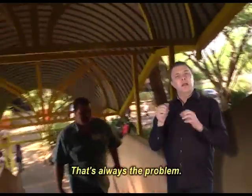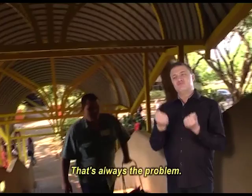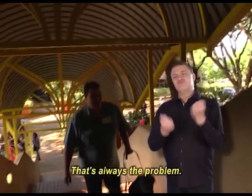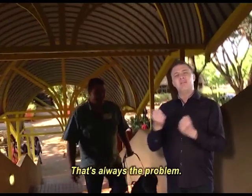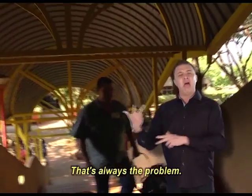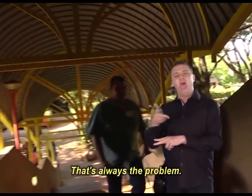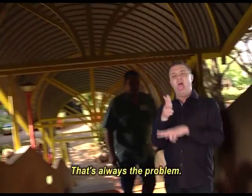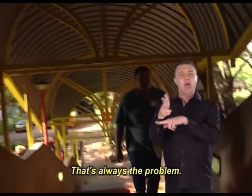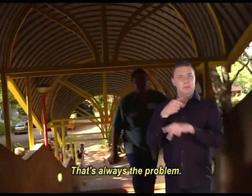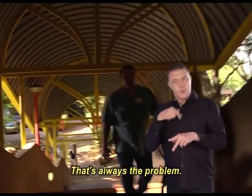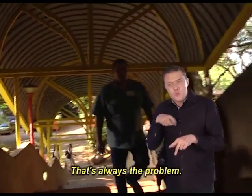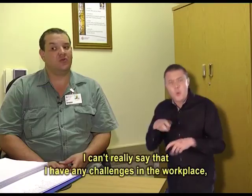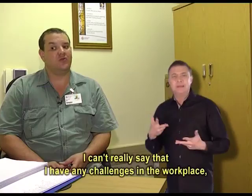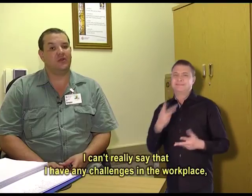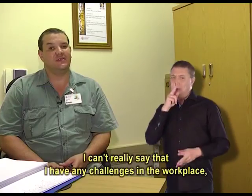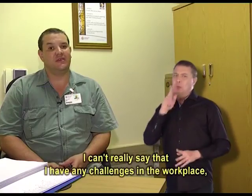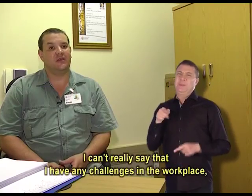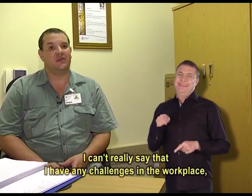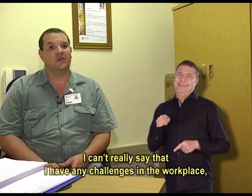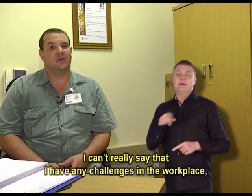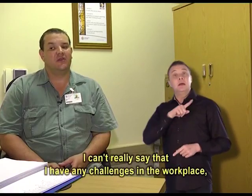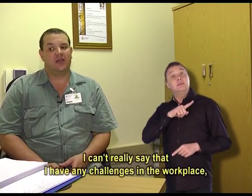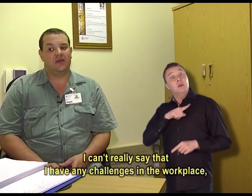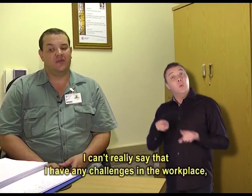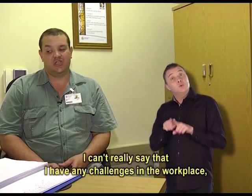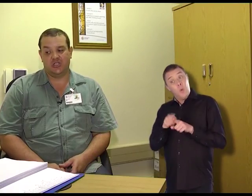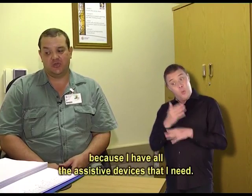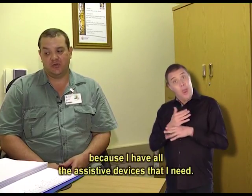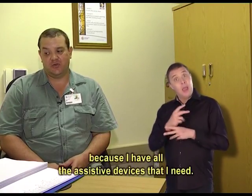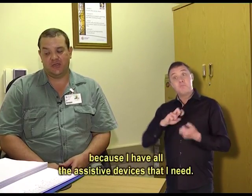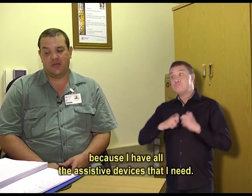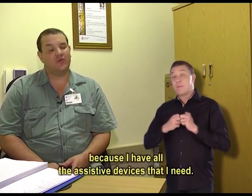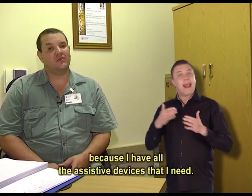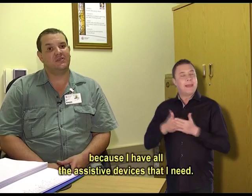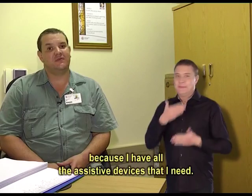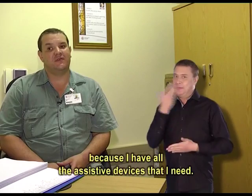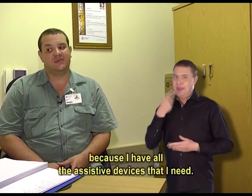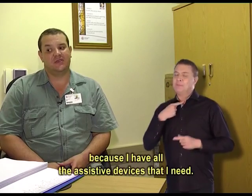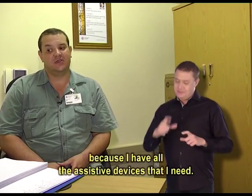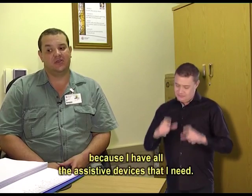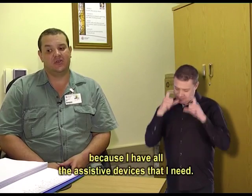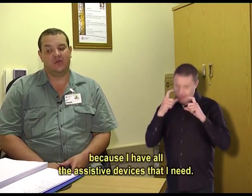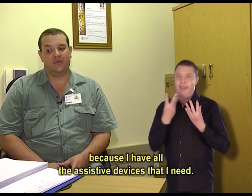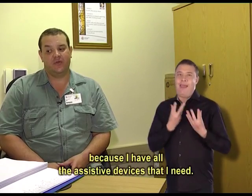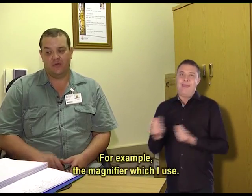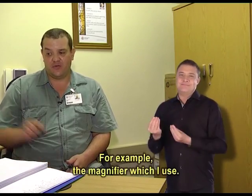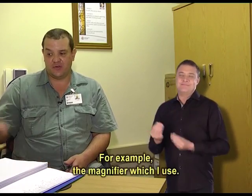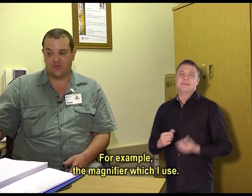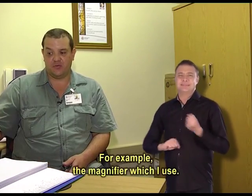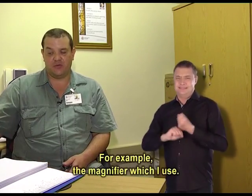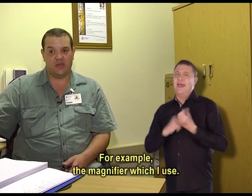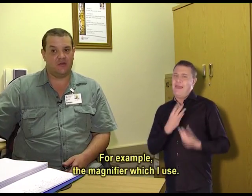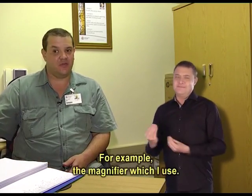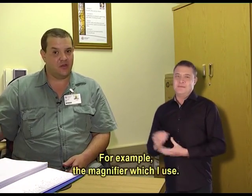that's basically all, because in the workplace, I can't really say that I have a challenge because I have all the assistive devices I need.